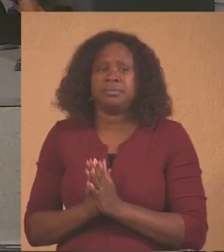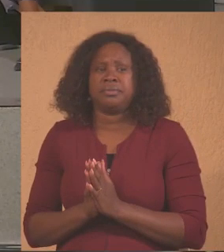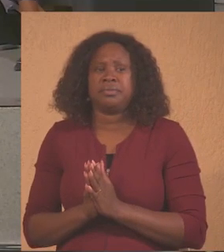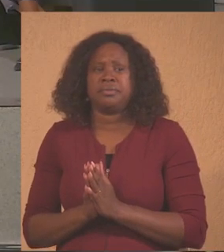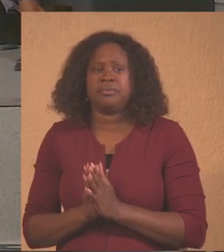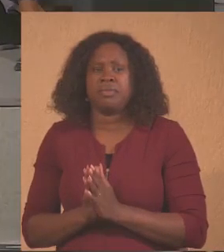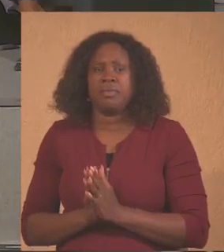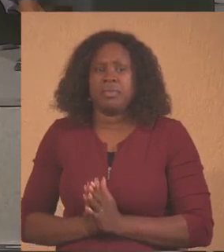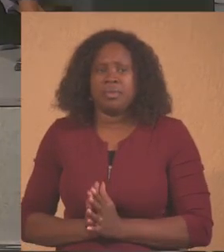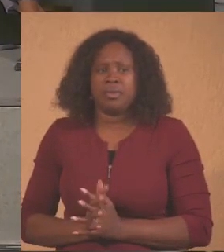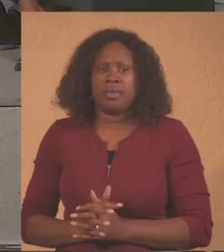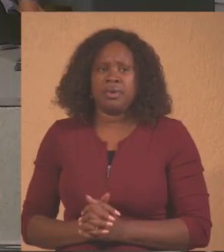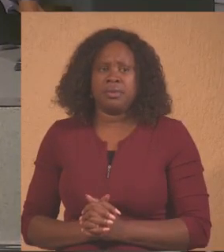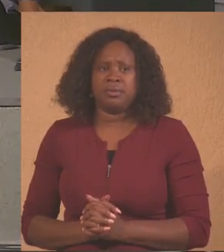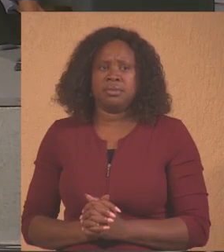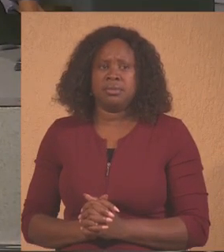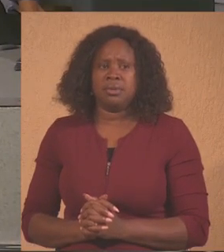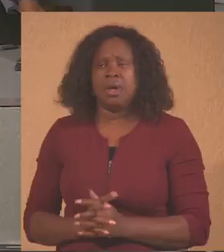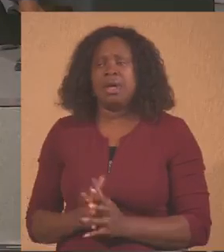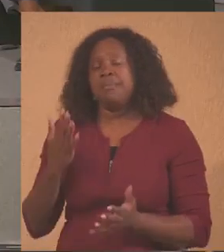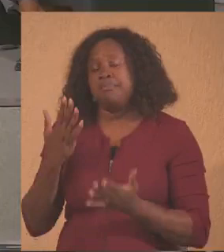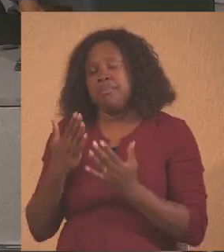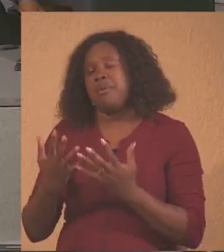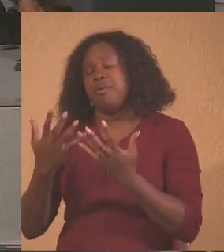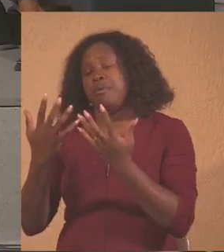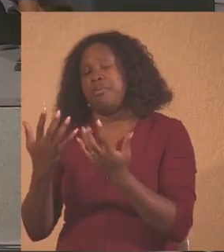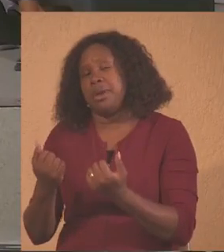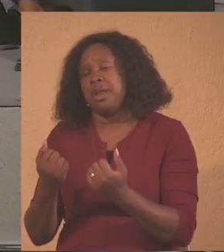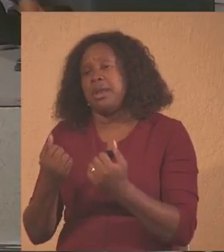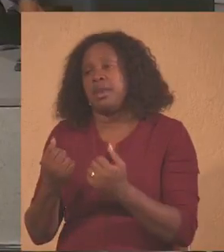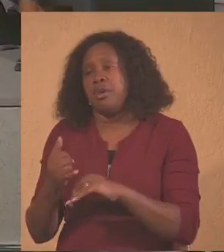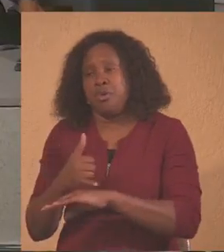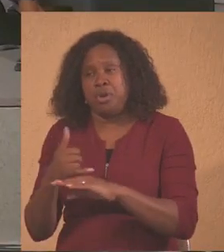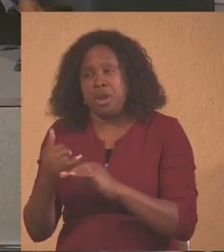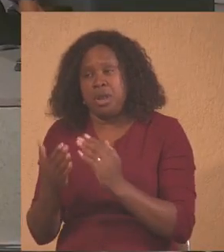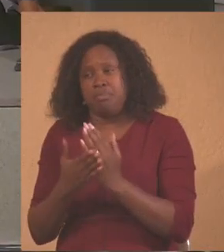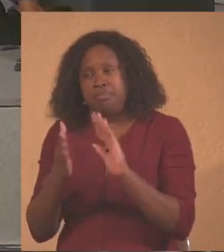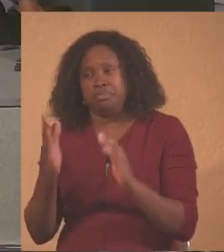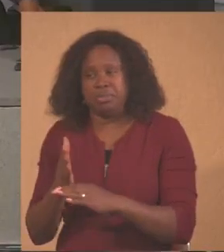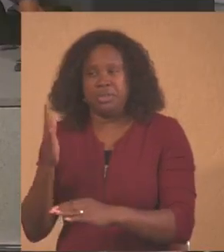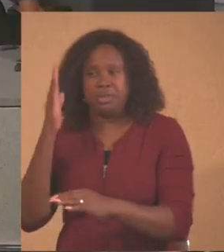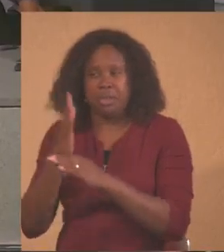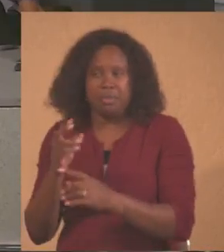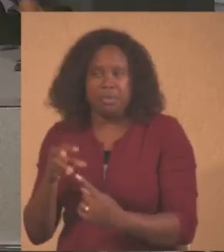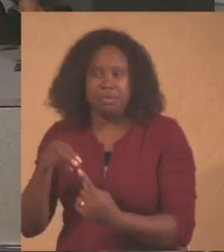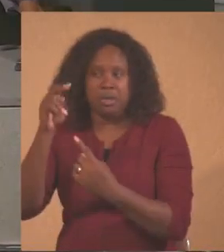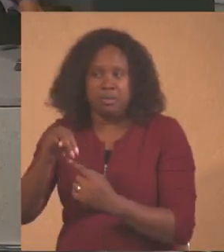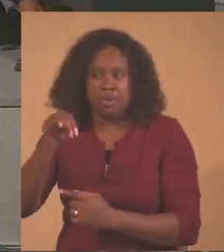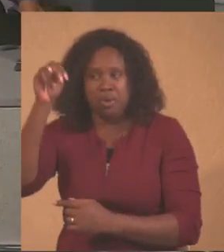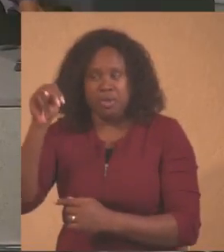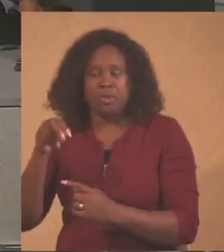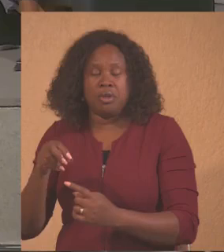there at this points of entry to accommodate some of these people who might be seeking treatment from